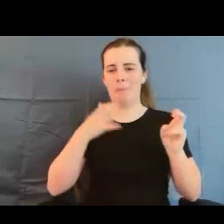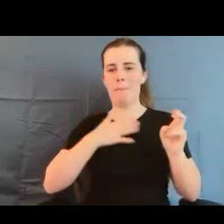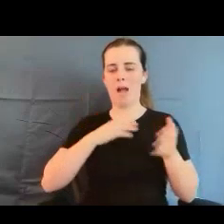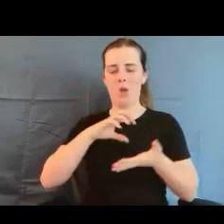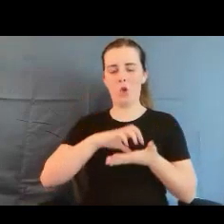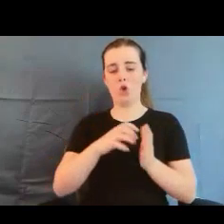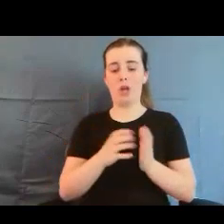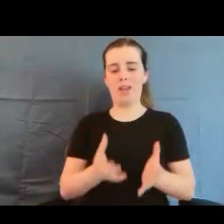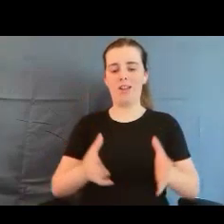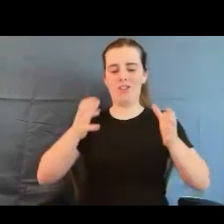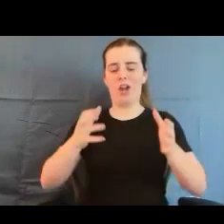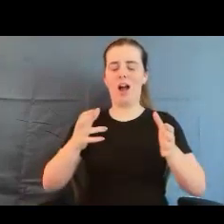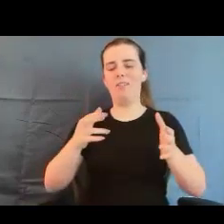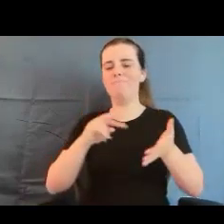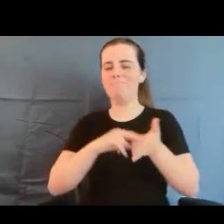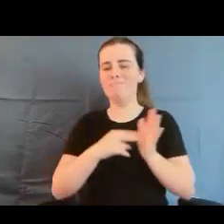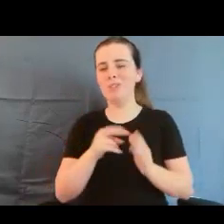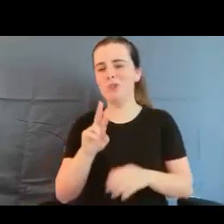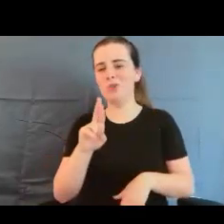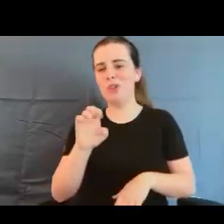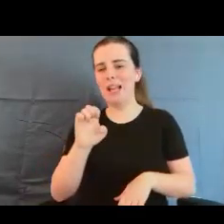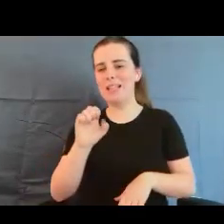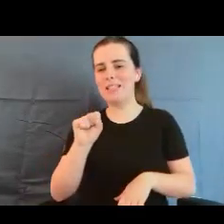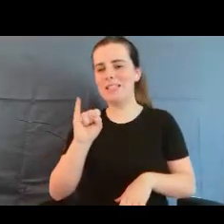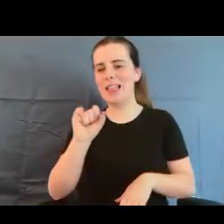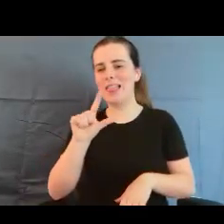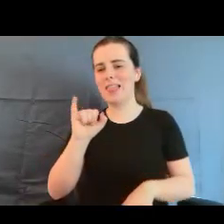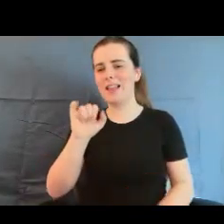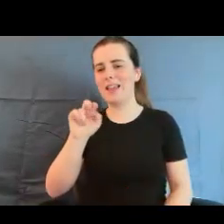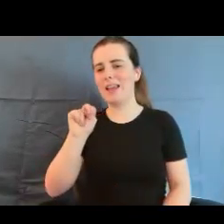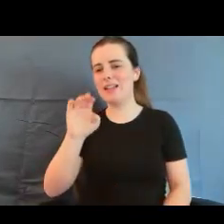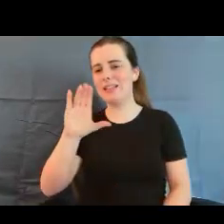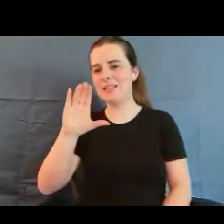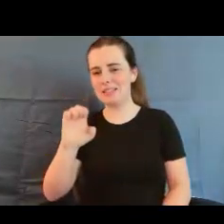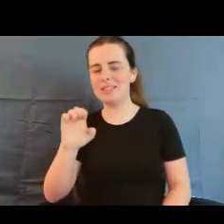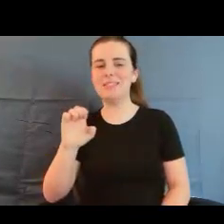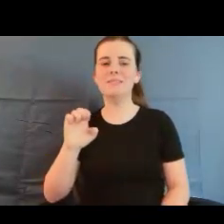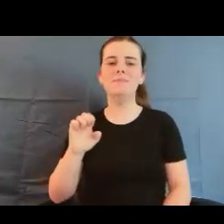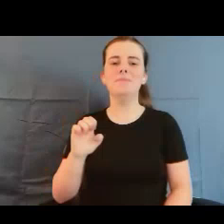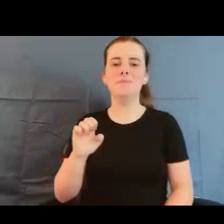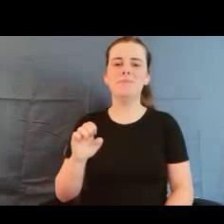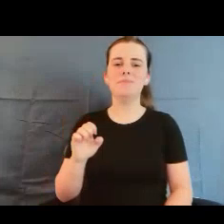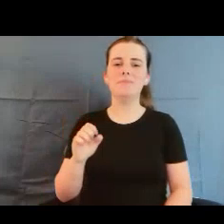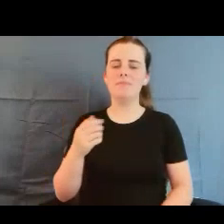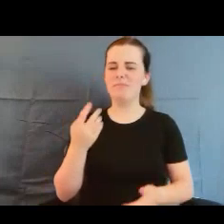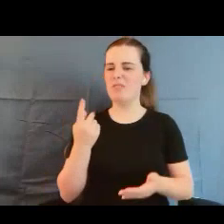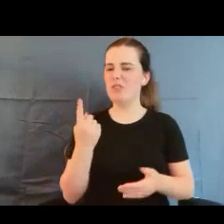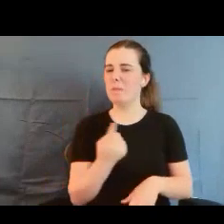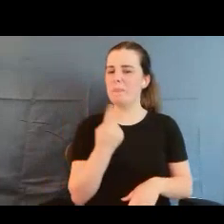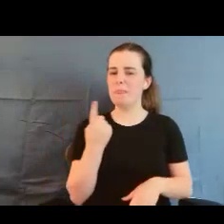it be previous races or moments in training, or even just hard things that have happened in